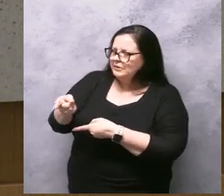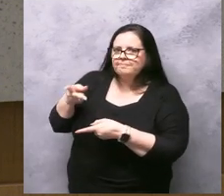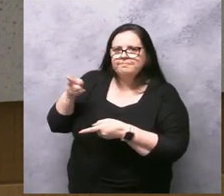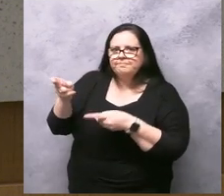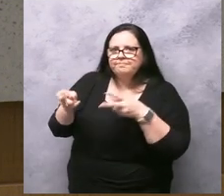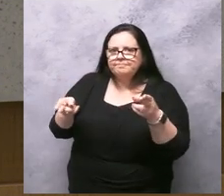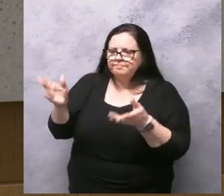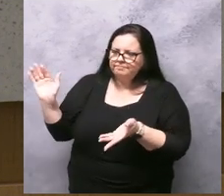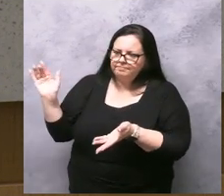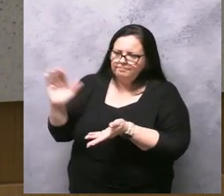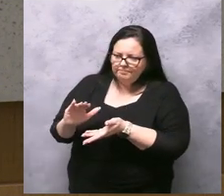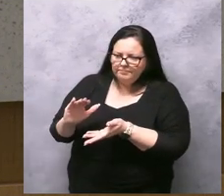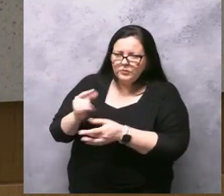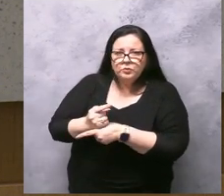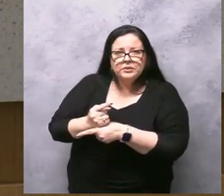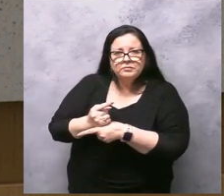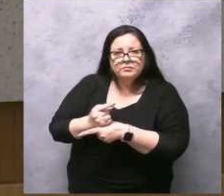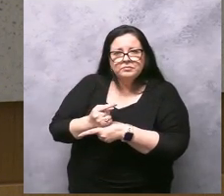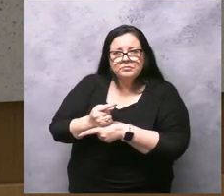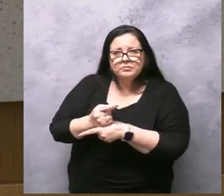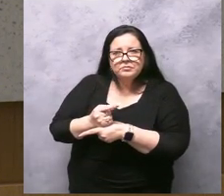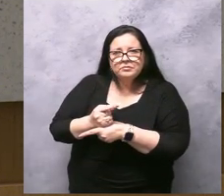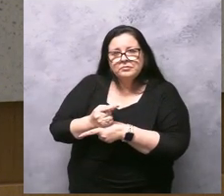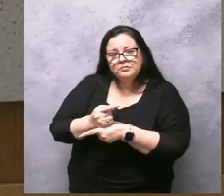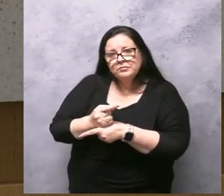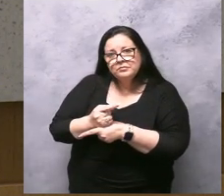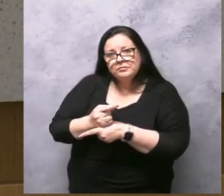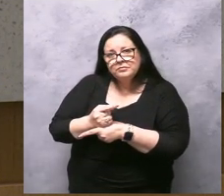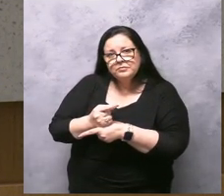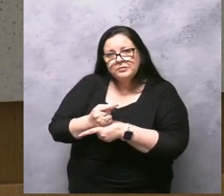we've got. Is that roughly right?